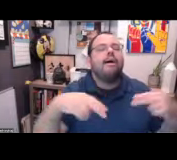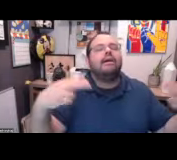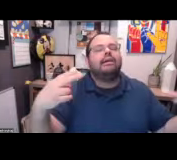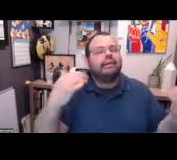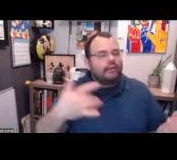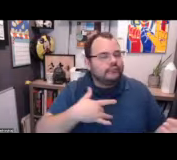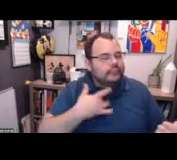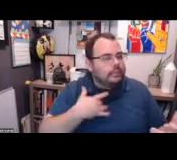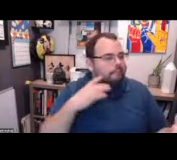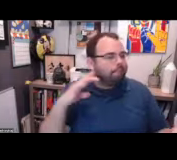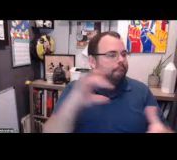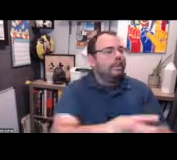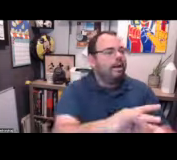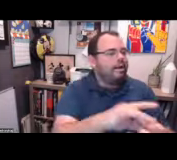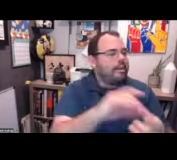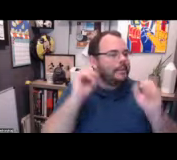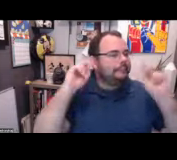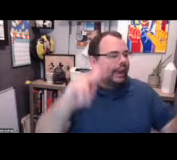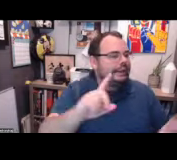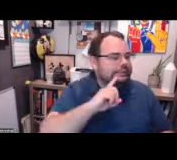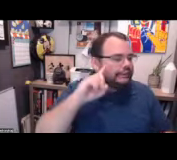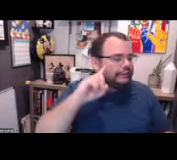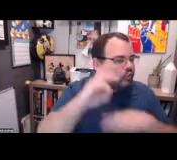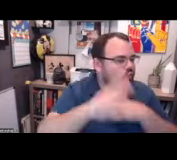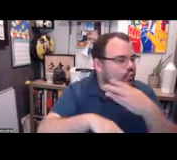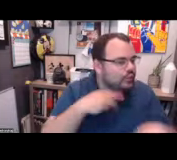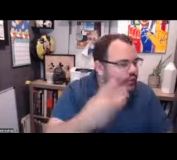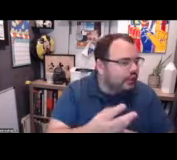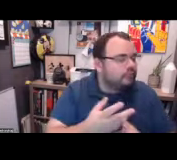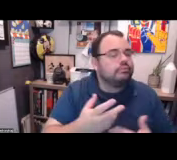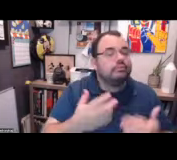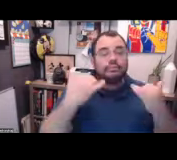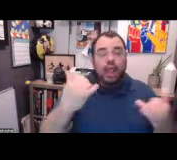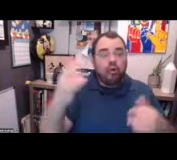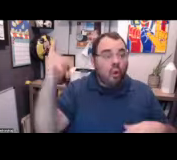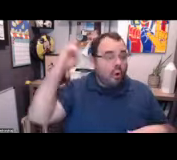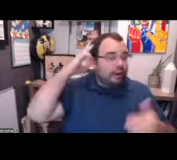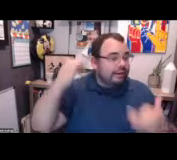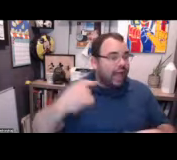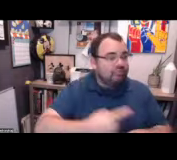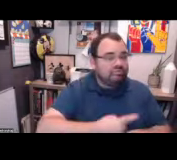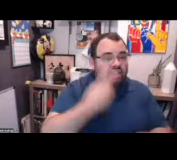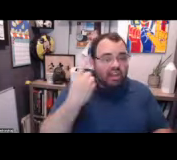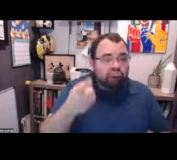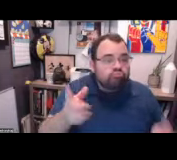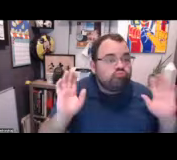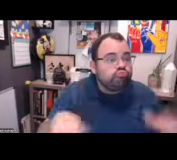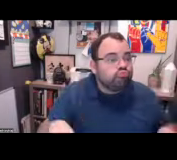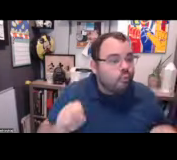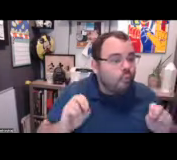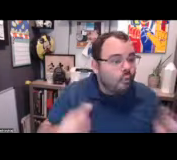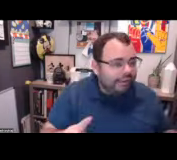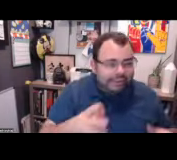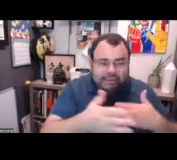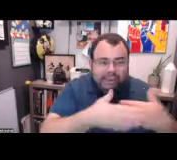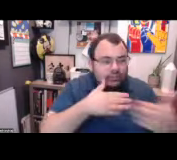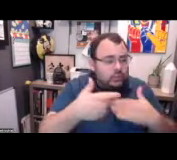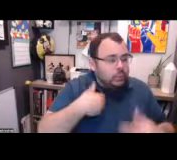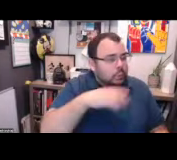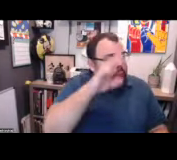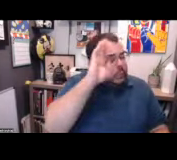there. And I wanted to go to the other deaf schools and see how they were. And I really got into the deaf world that way. So